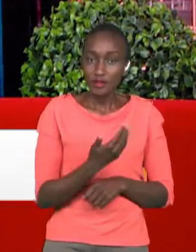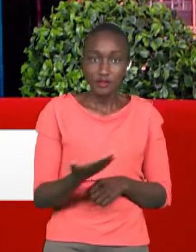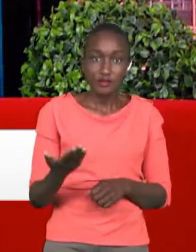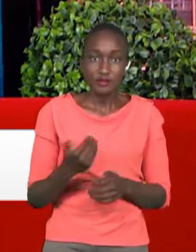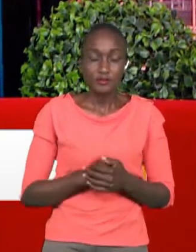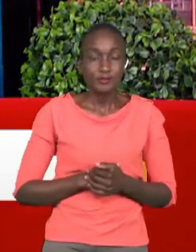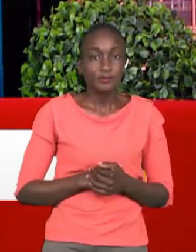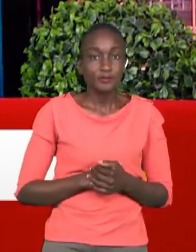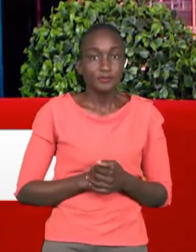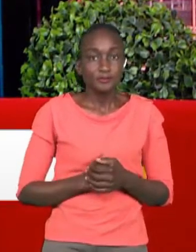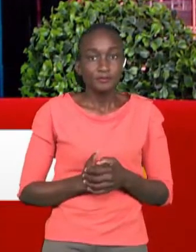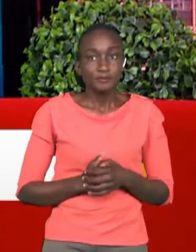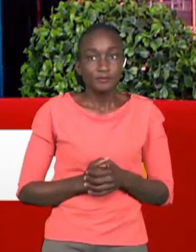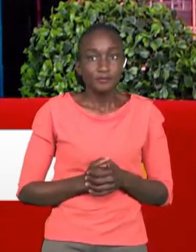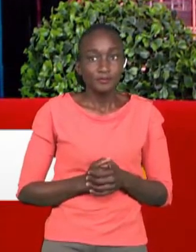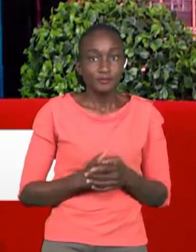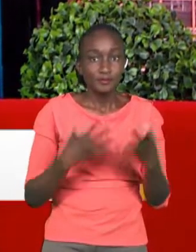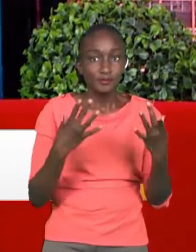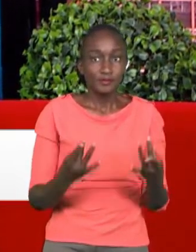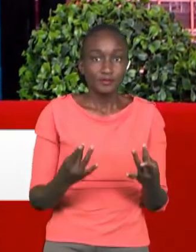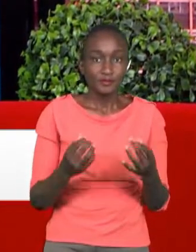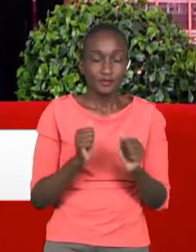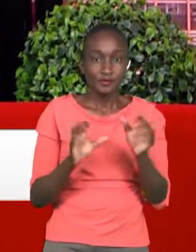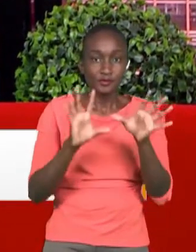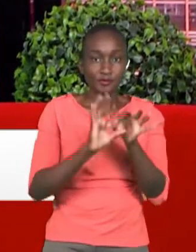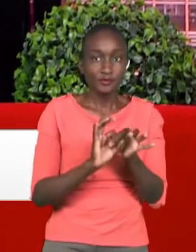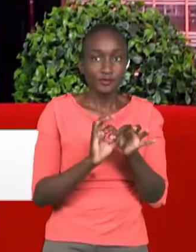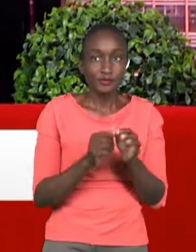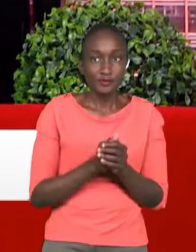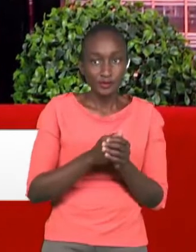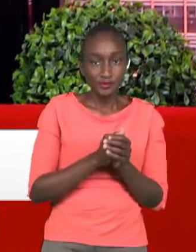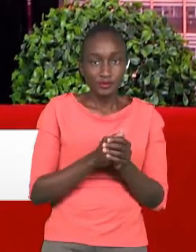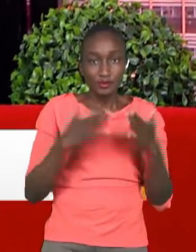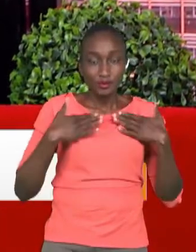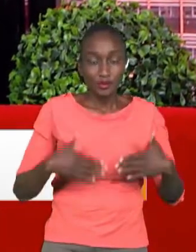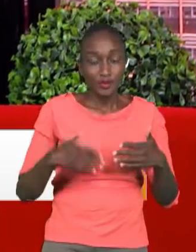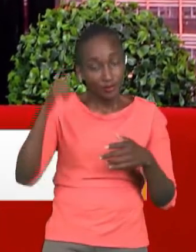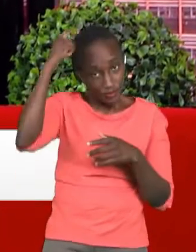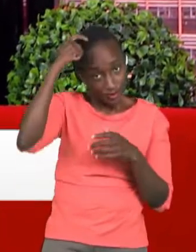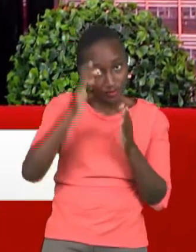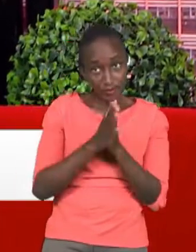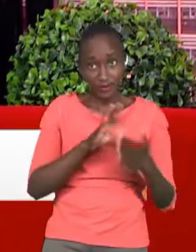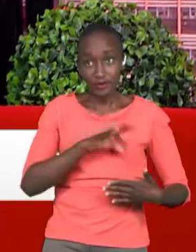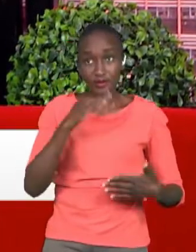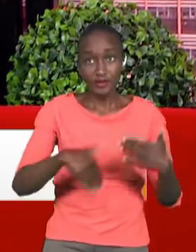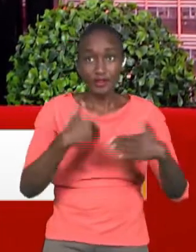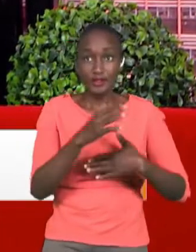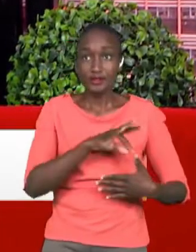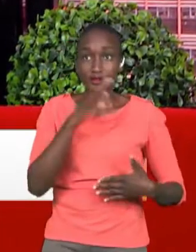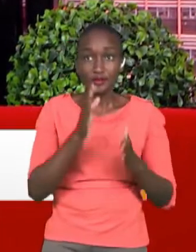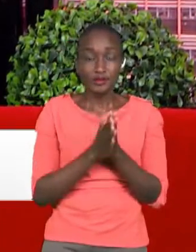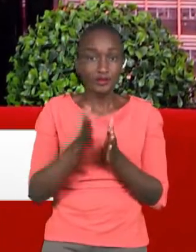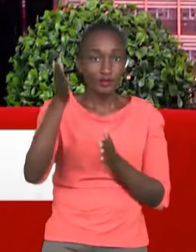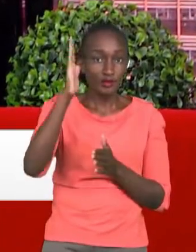I can do that. Yeah. So yoga is to unite body, mind, and spirit. Then after spirit with the super soul.